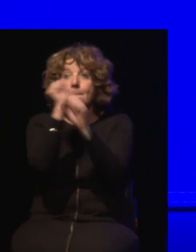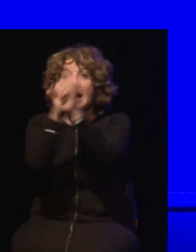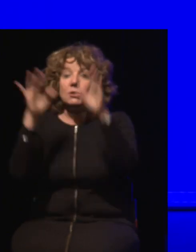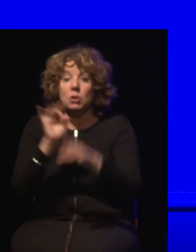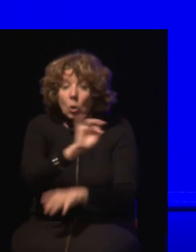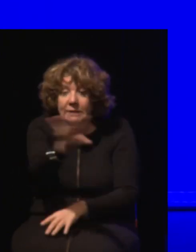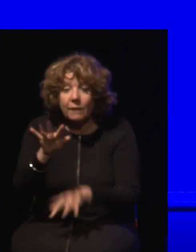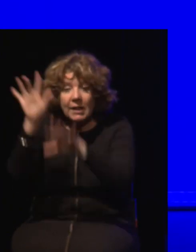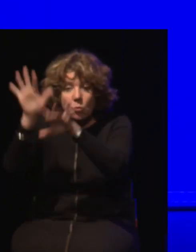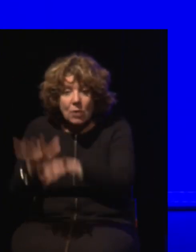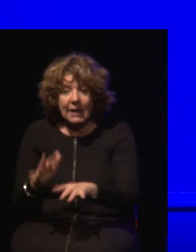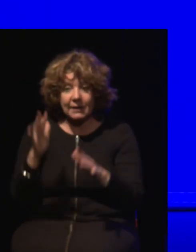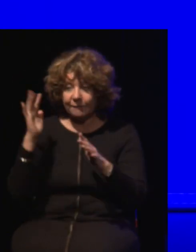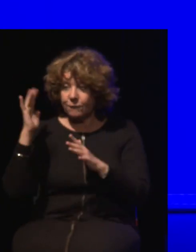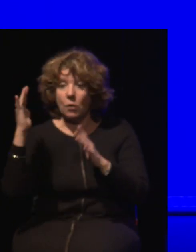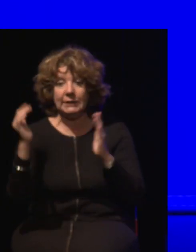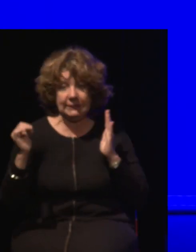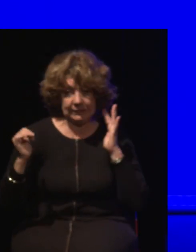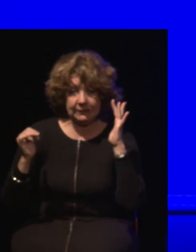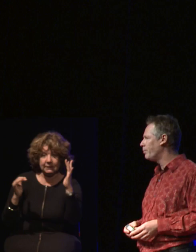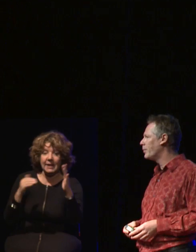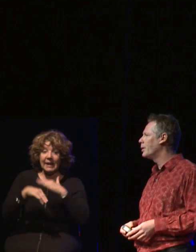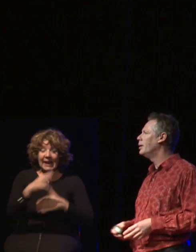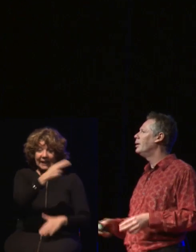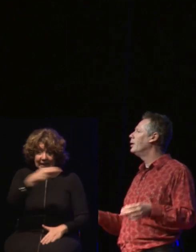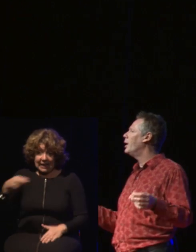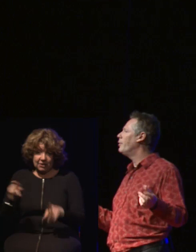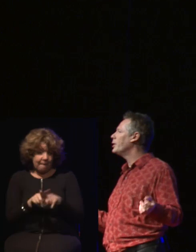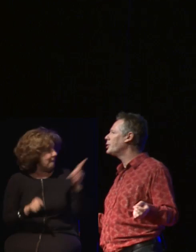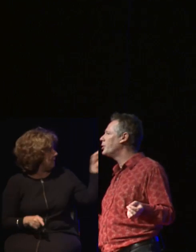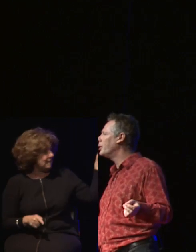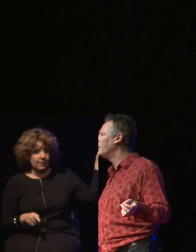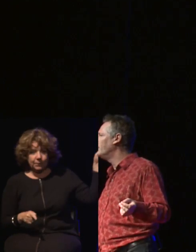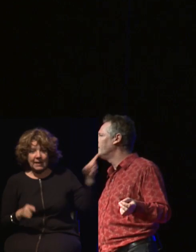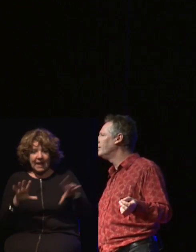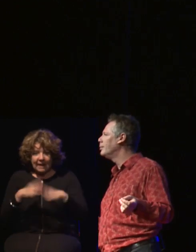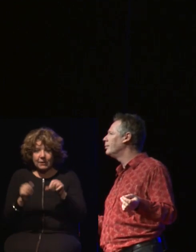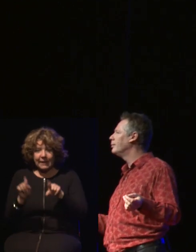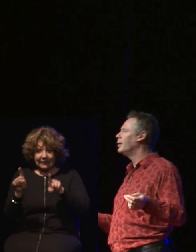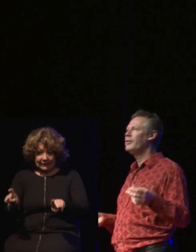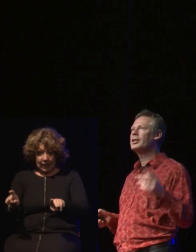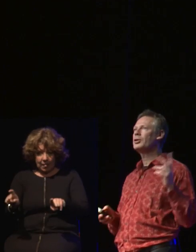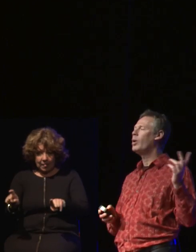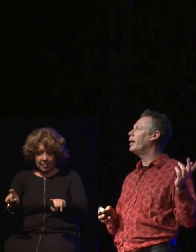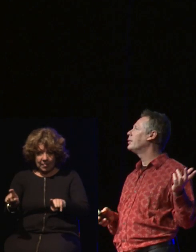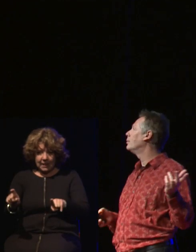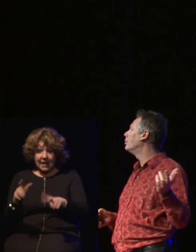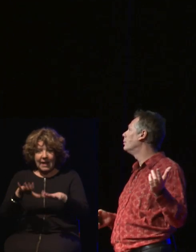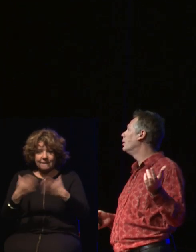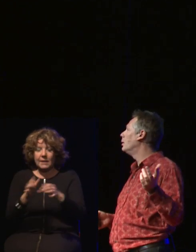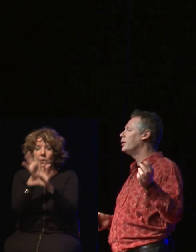rainforest such as this one in Sulawesi, Indonesia. Everything is still, everything is